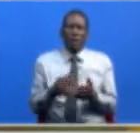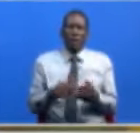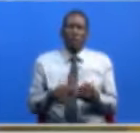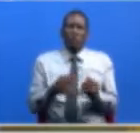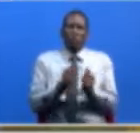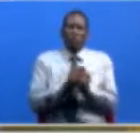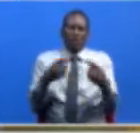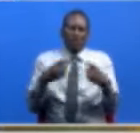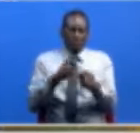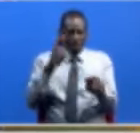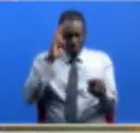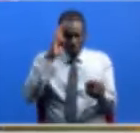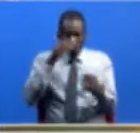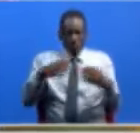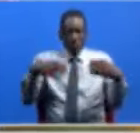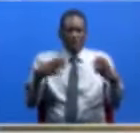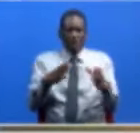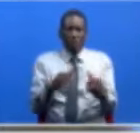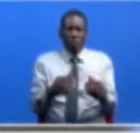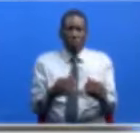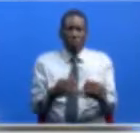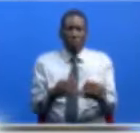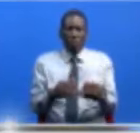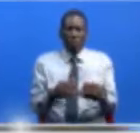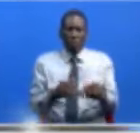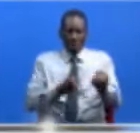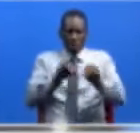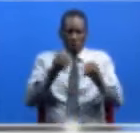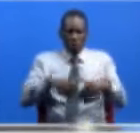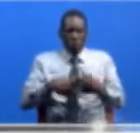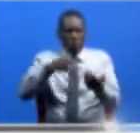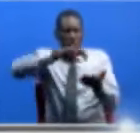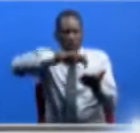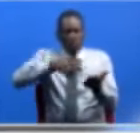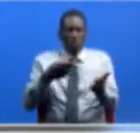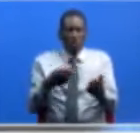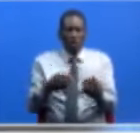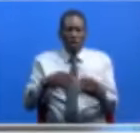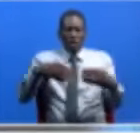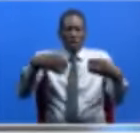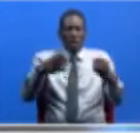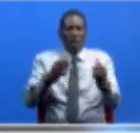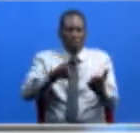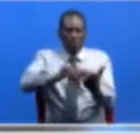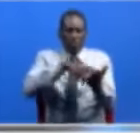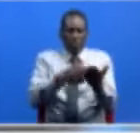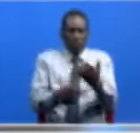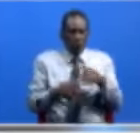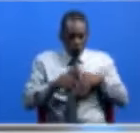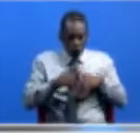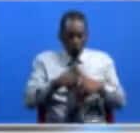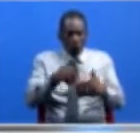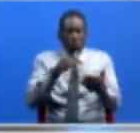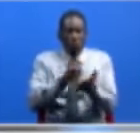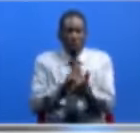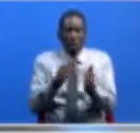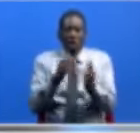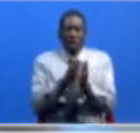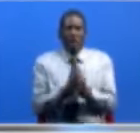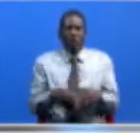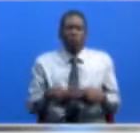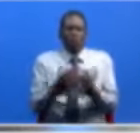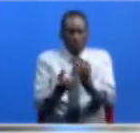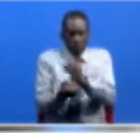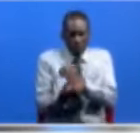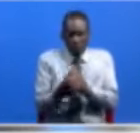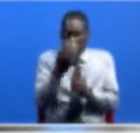several reminders from the club licensing manager to submit the contracts, the club has failed to comply and or give an explanation as